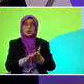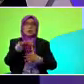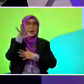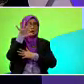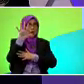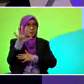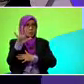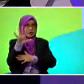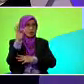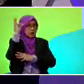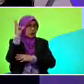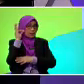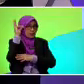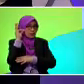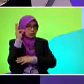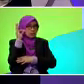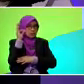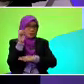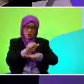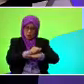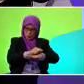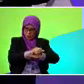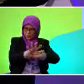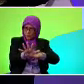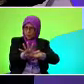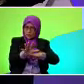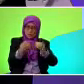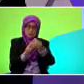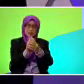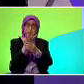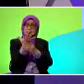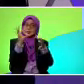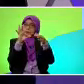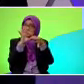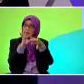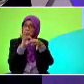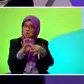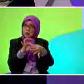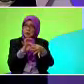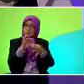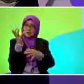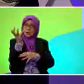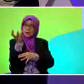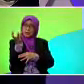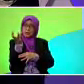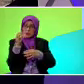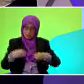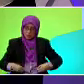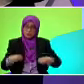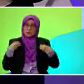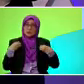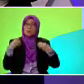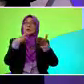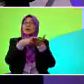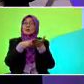factors really do affect the growth of microorganisms. Do you remember what are the 5 factors we have just